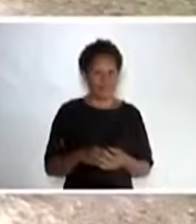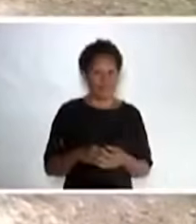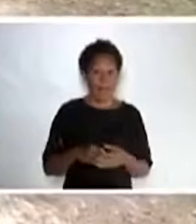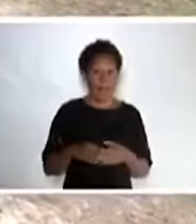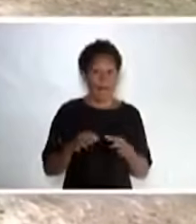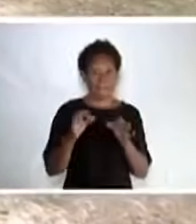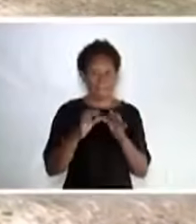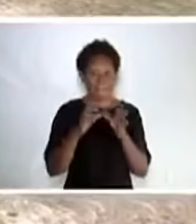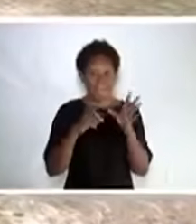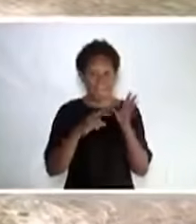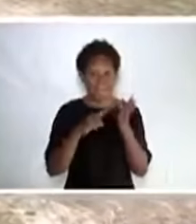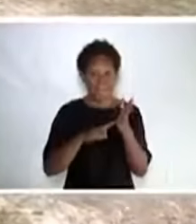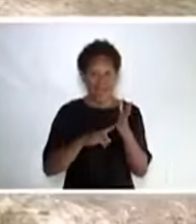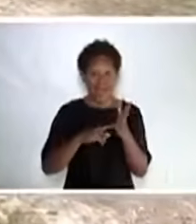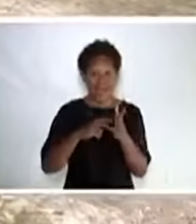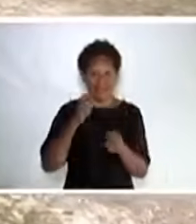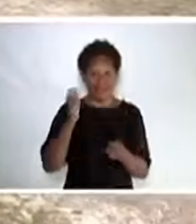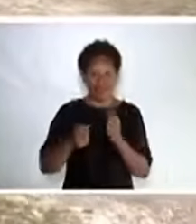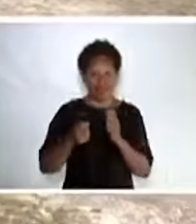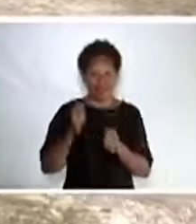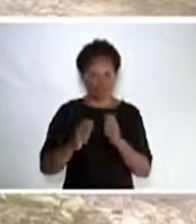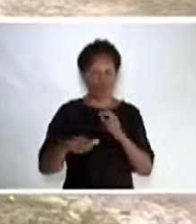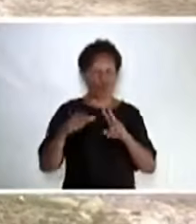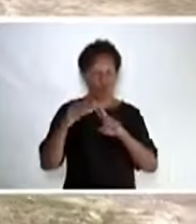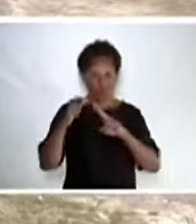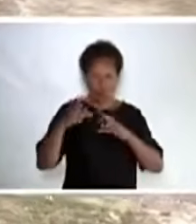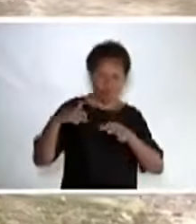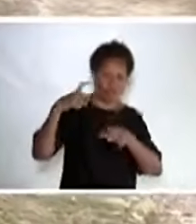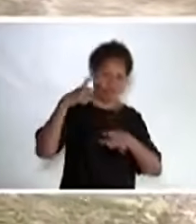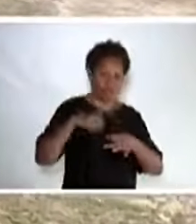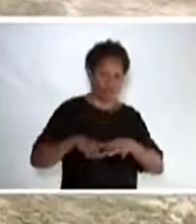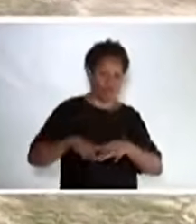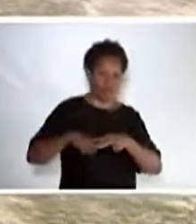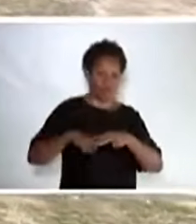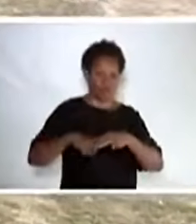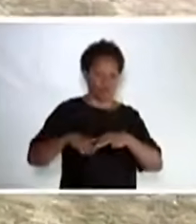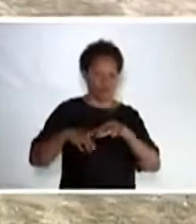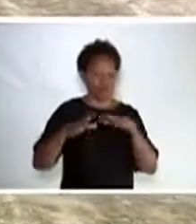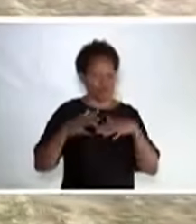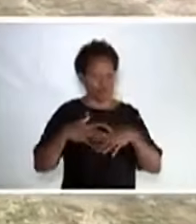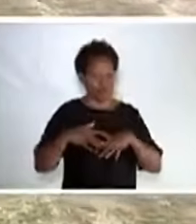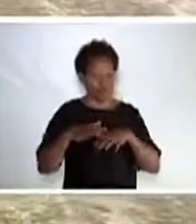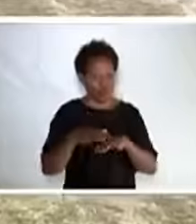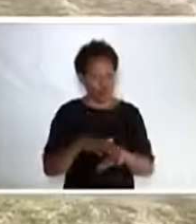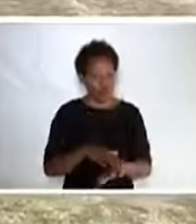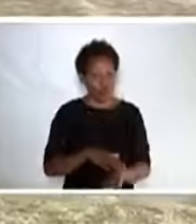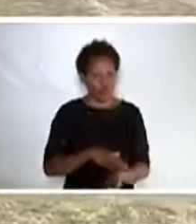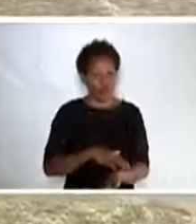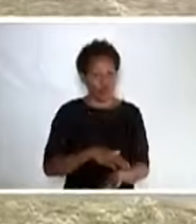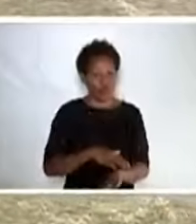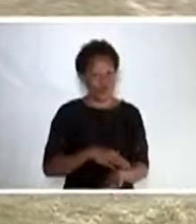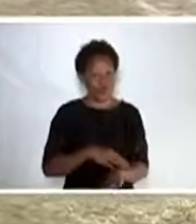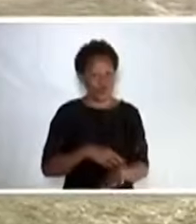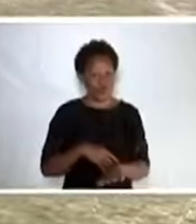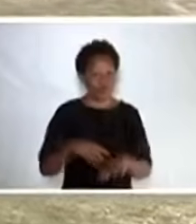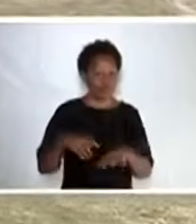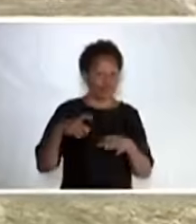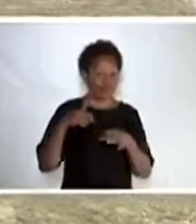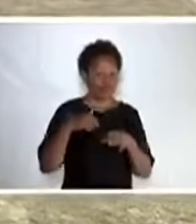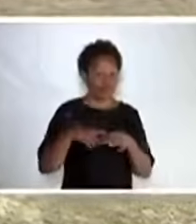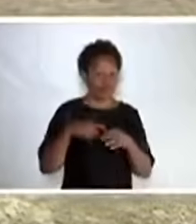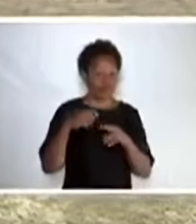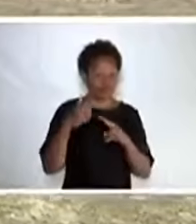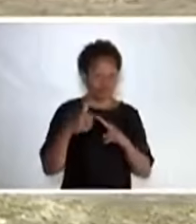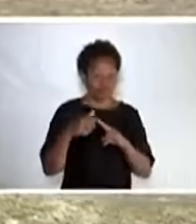matai valu kara soli tiko ena nanda tayo de mai de malua o tira tayo de mai tolo sa muri mai